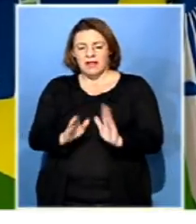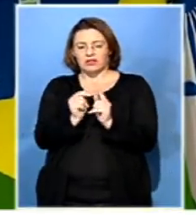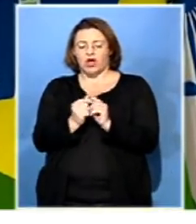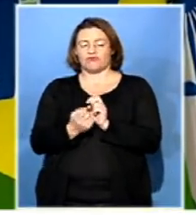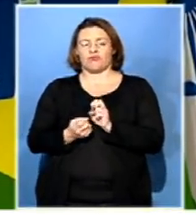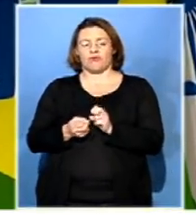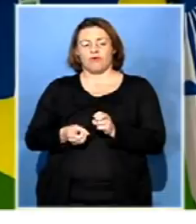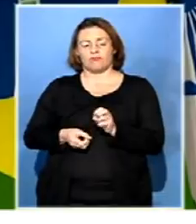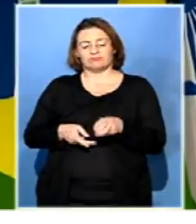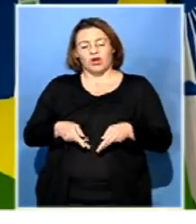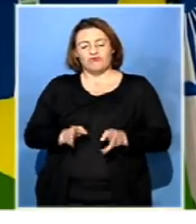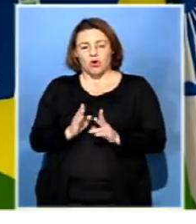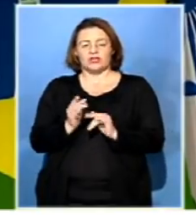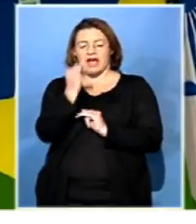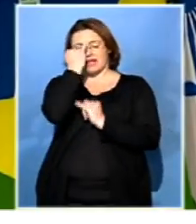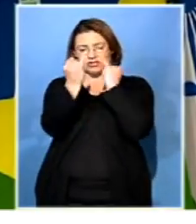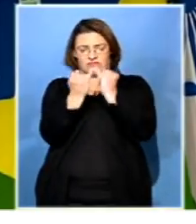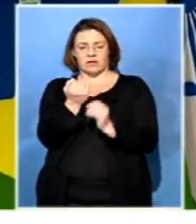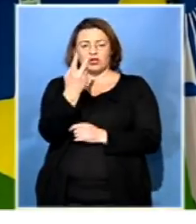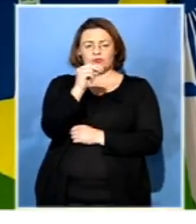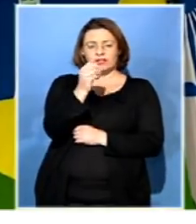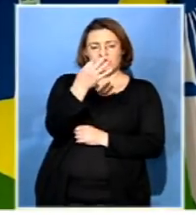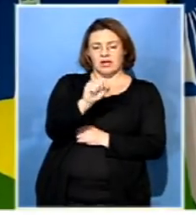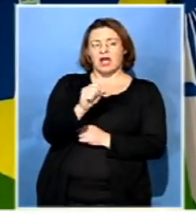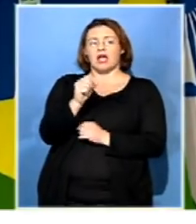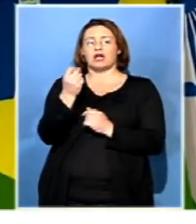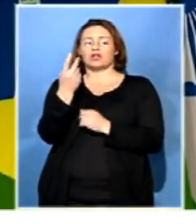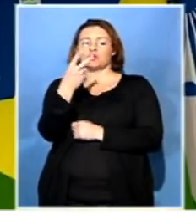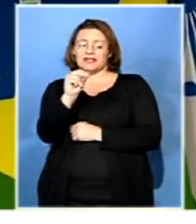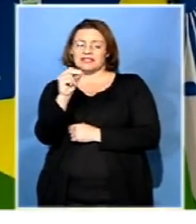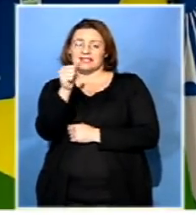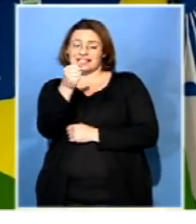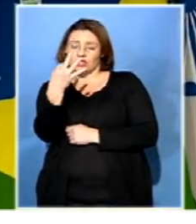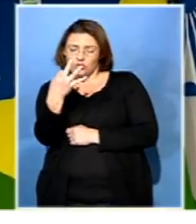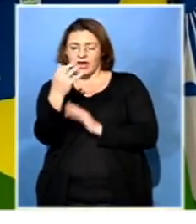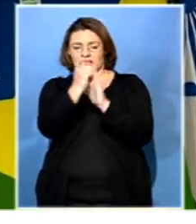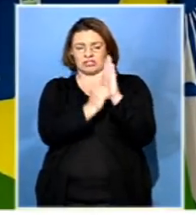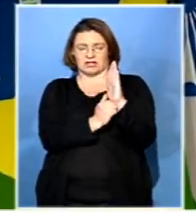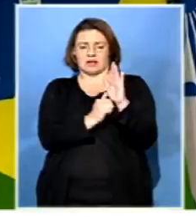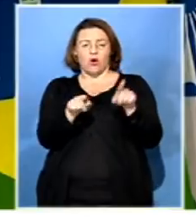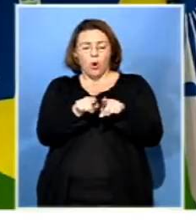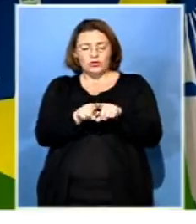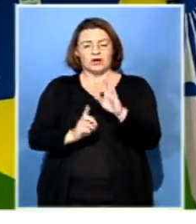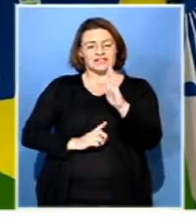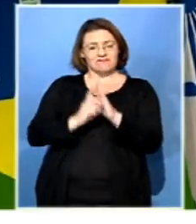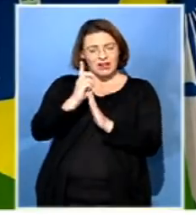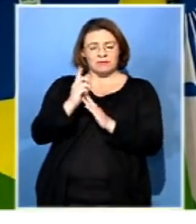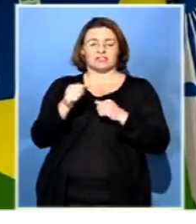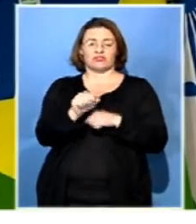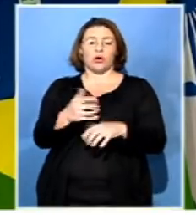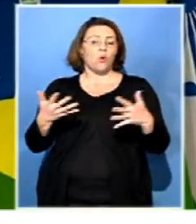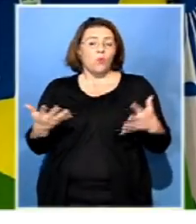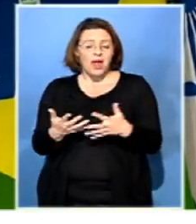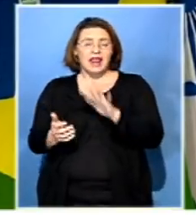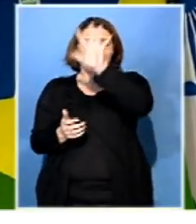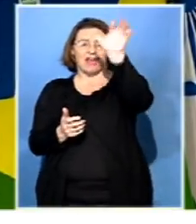Initiative, the 2030 Agenda and the 2063 Agenda on the one hand, and the development strategies of African countries